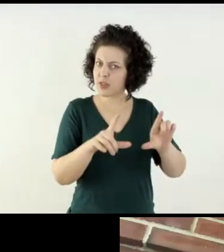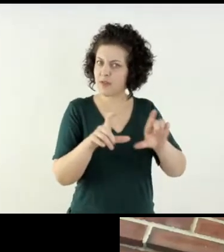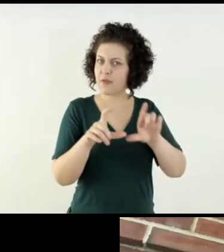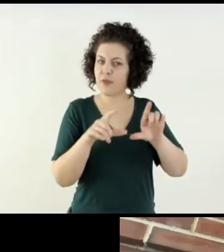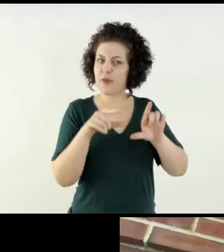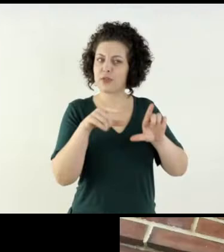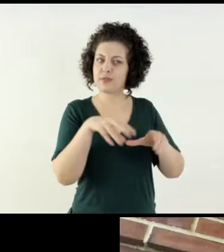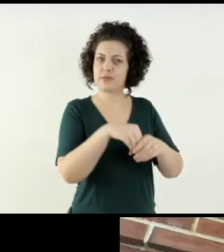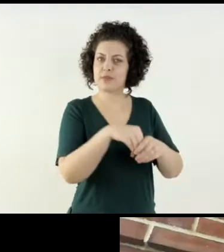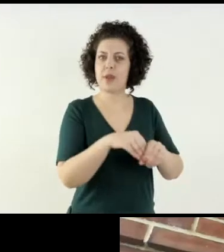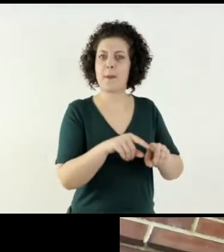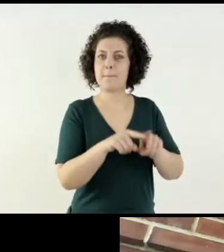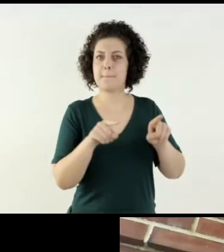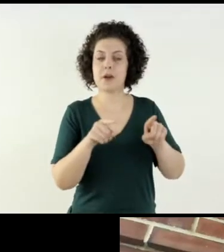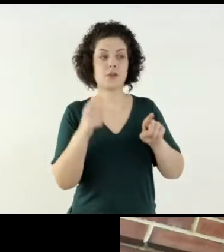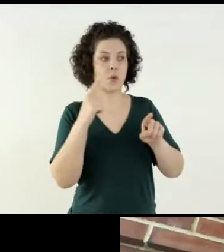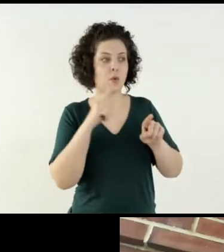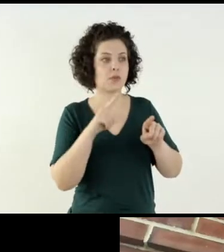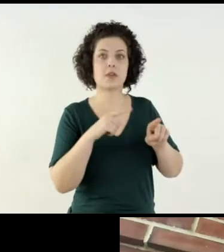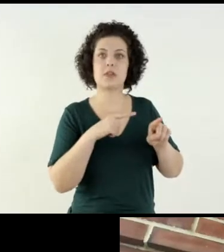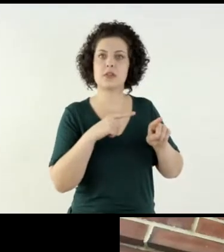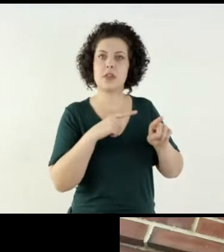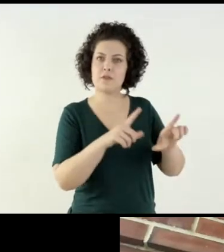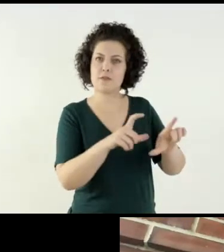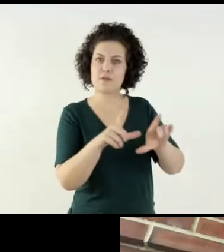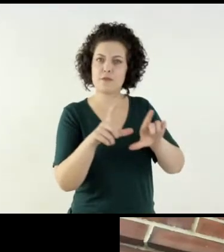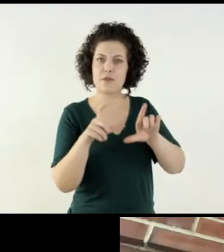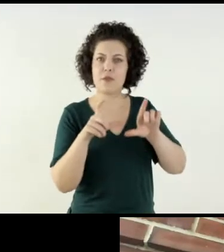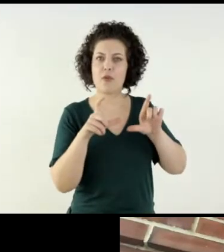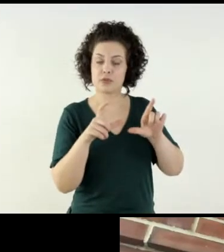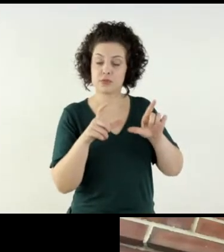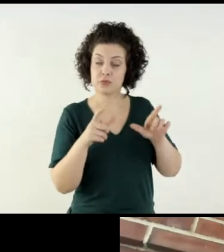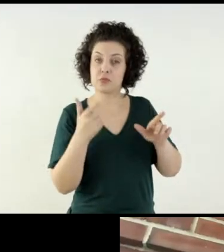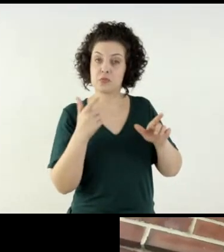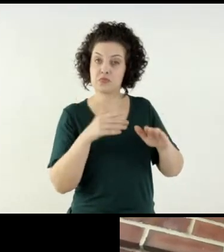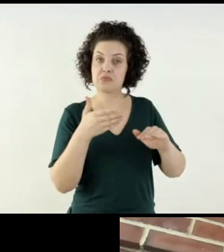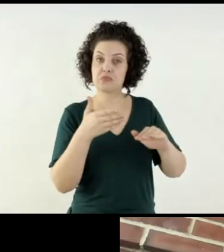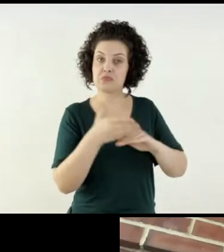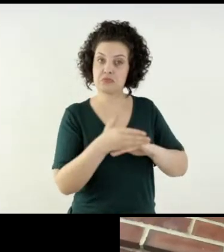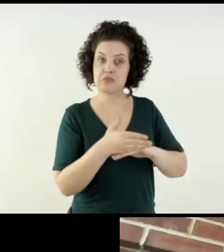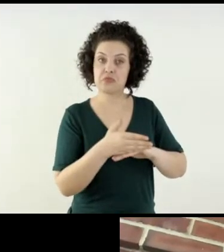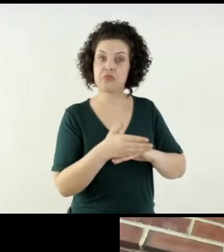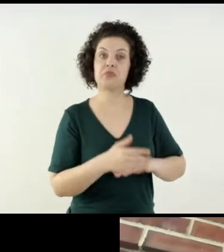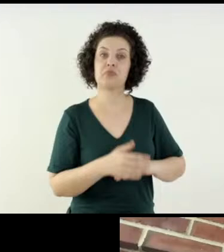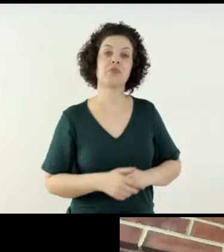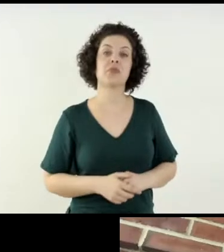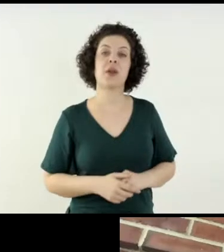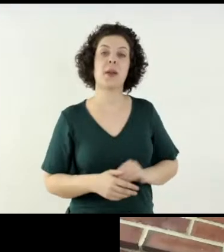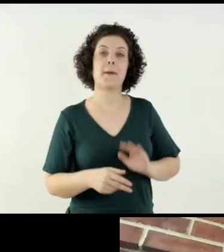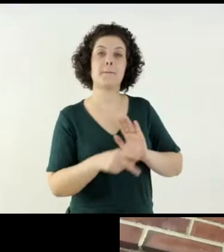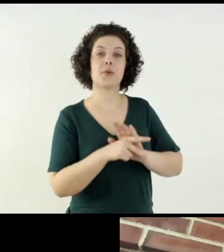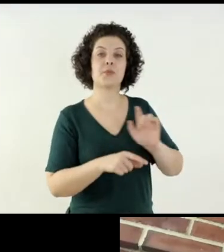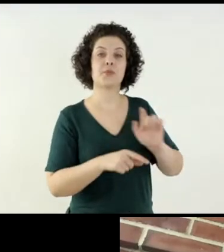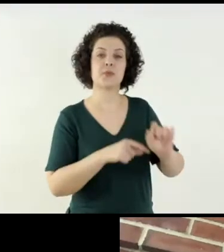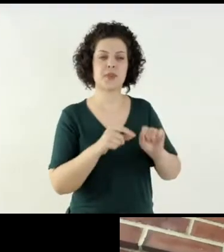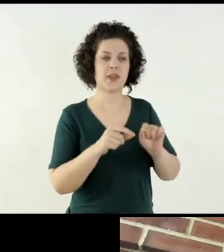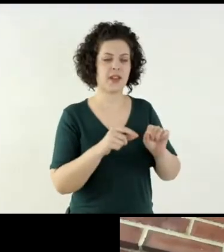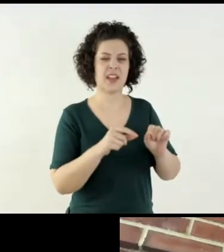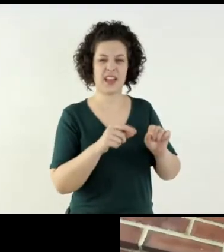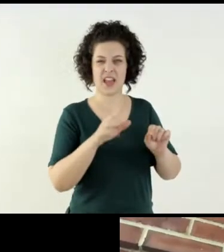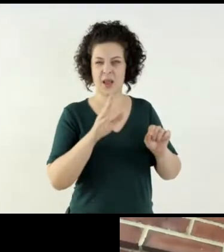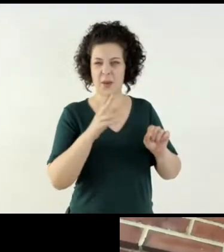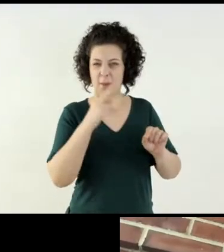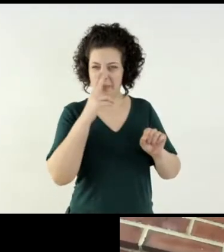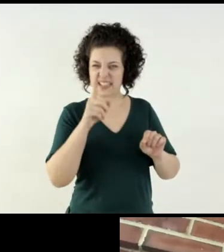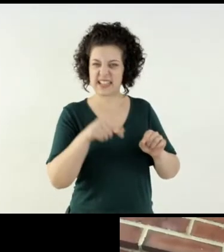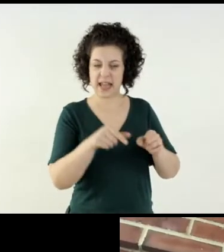photography gained by virtue of the medium's own marginality within the arts